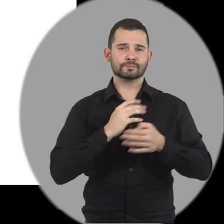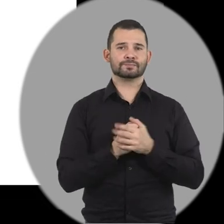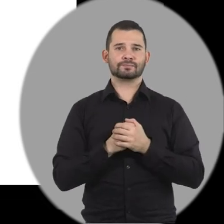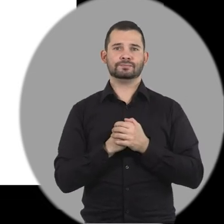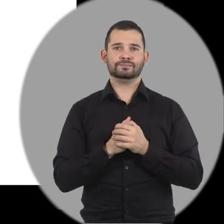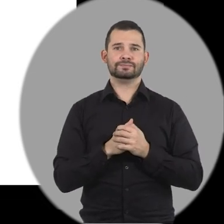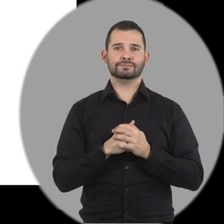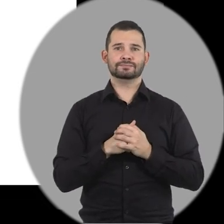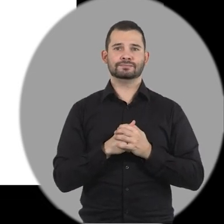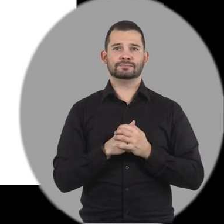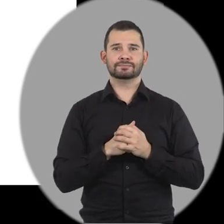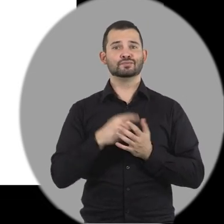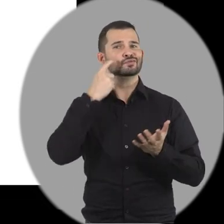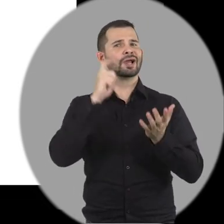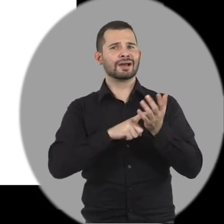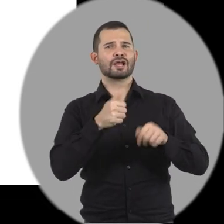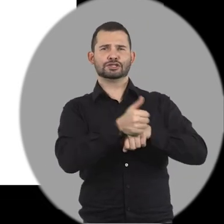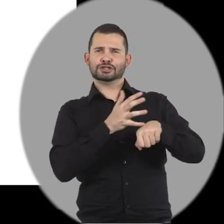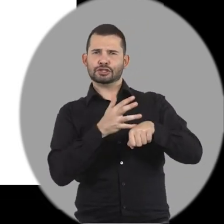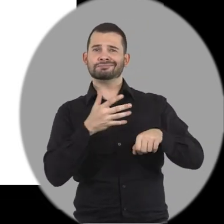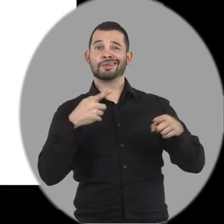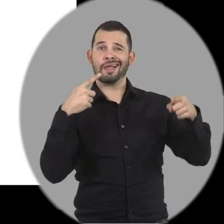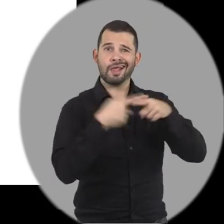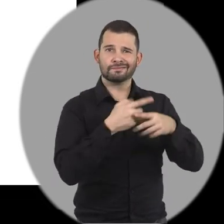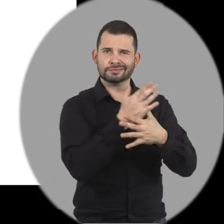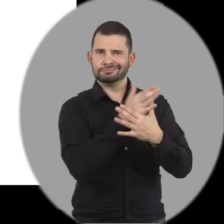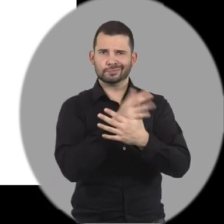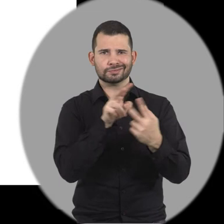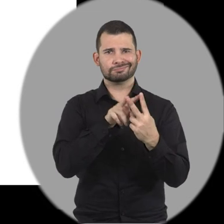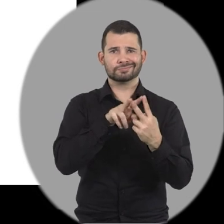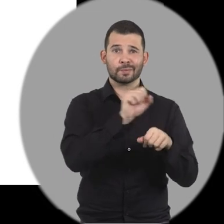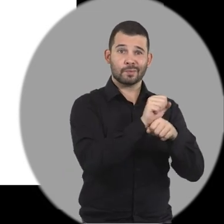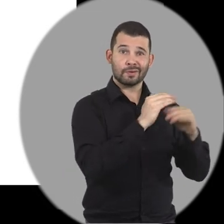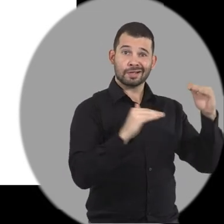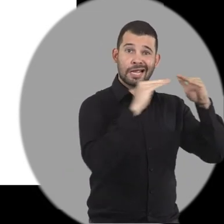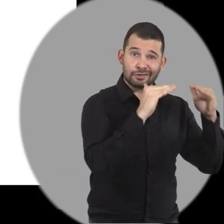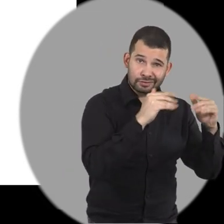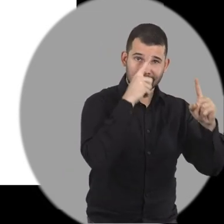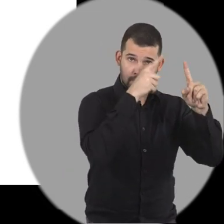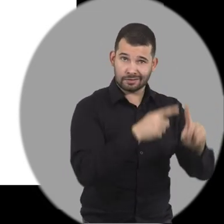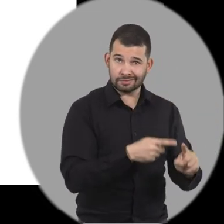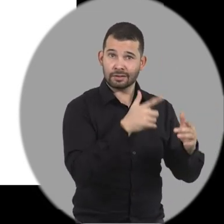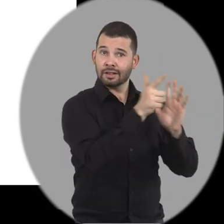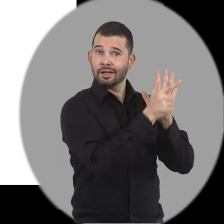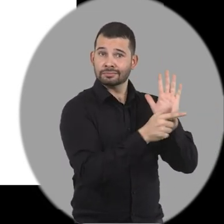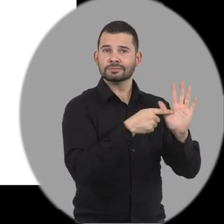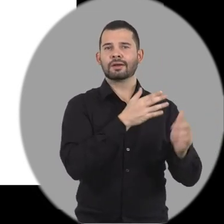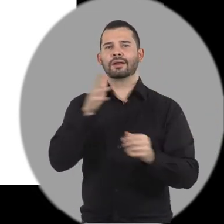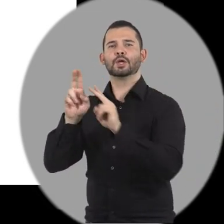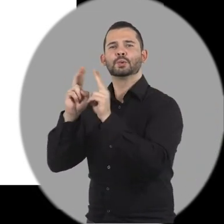We recognized early the conflicts between the Employment Equity Act and mandate and the